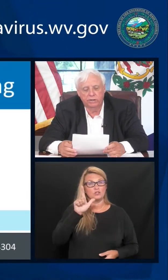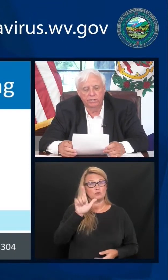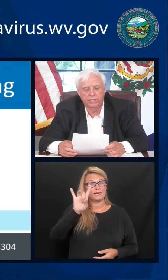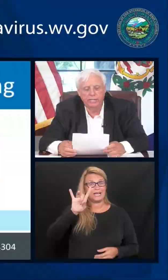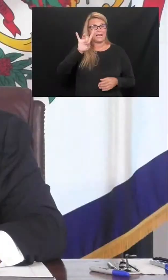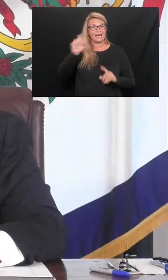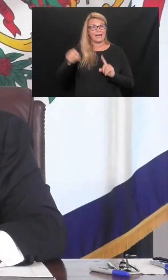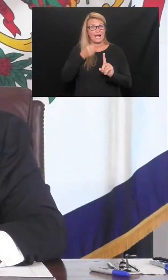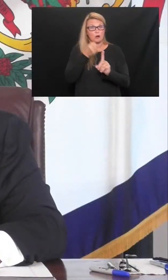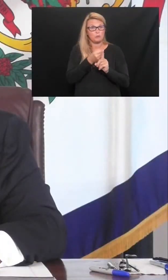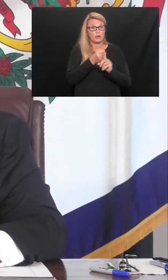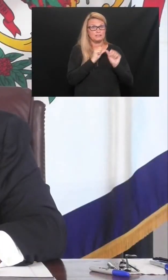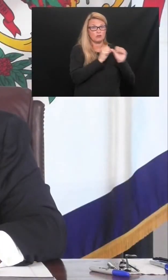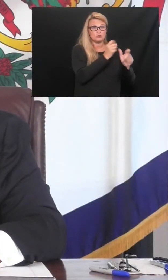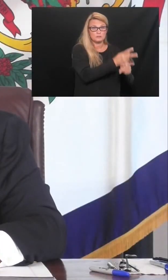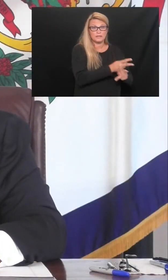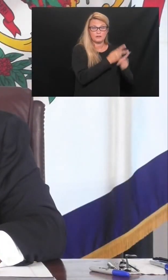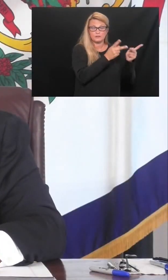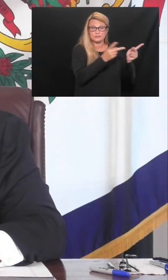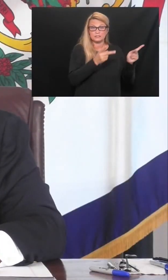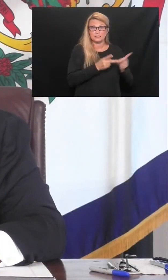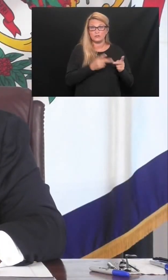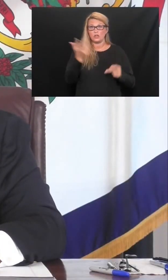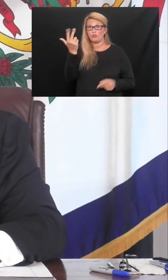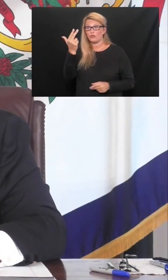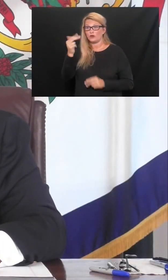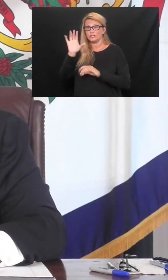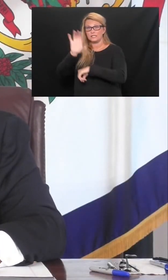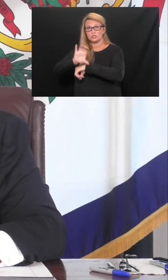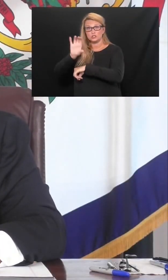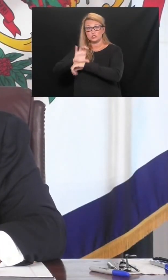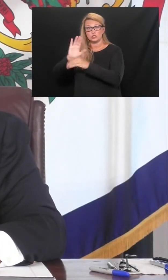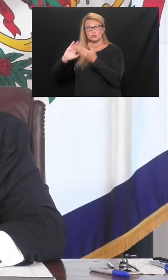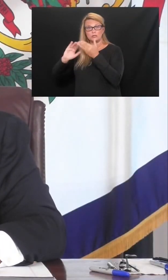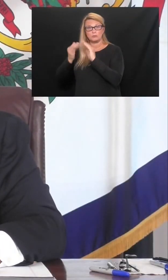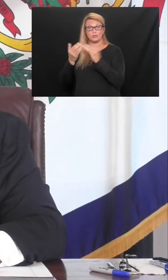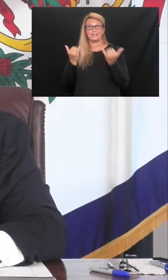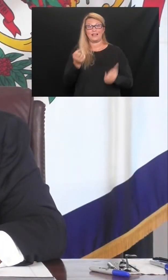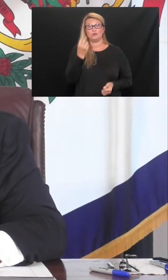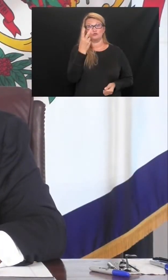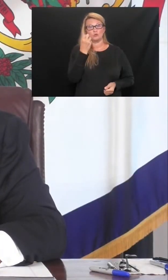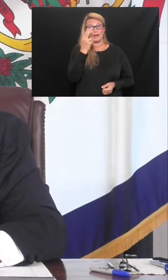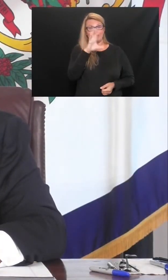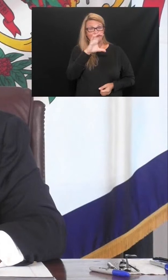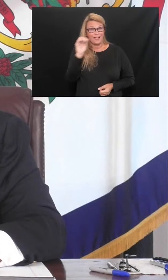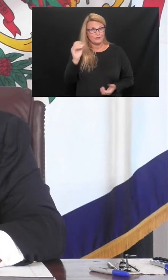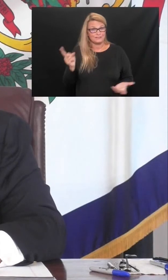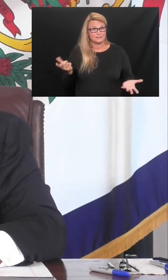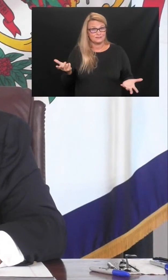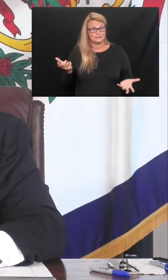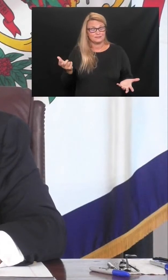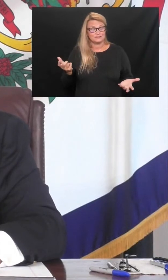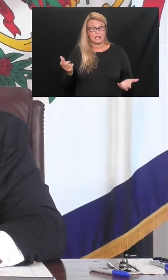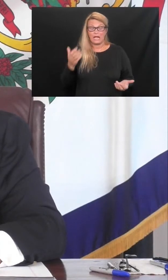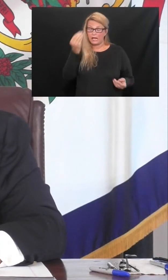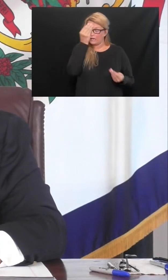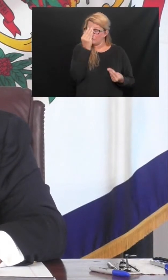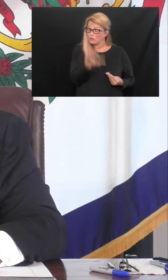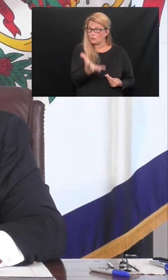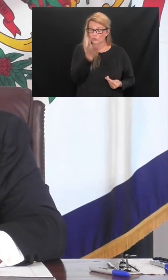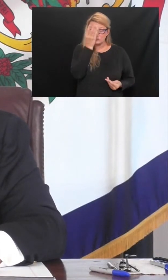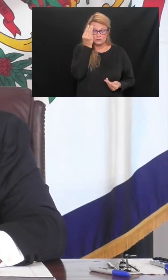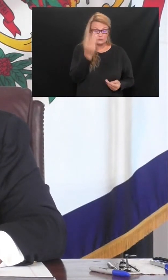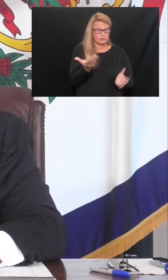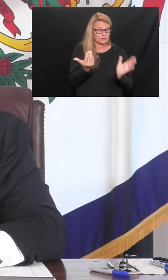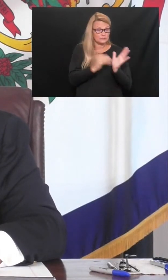facilities, 13 outbreaks in our church community in 12 counties now. I've told you over and over and over, the